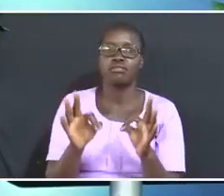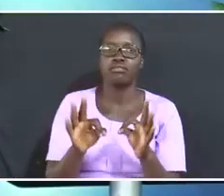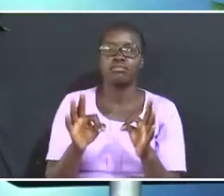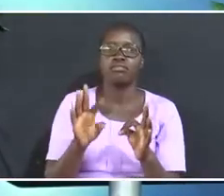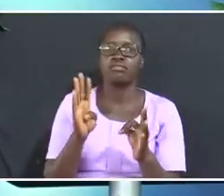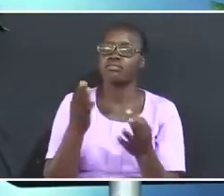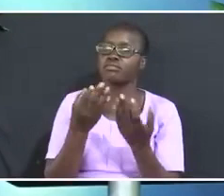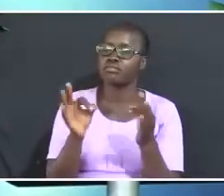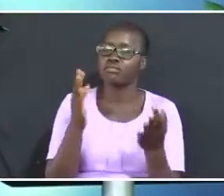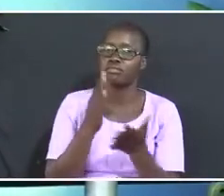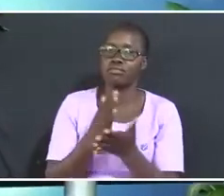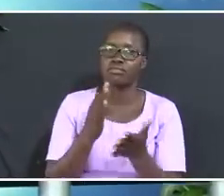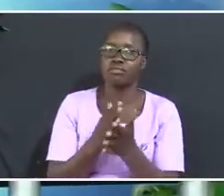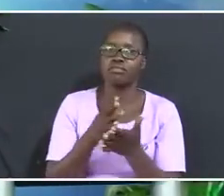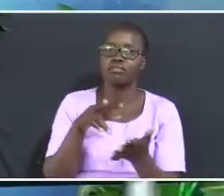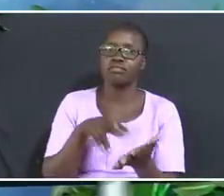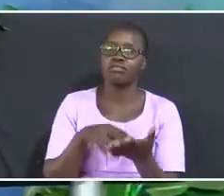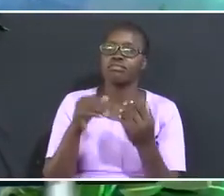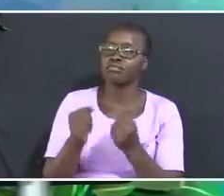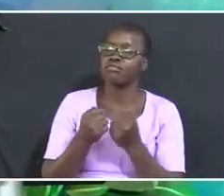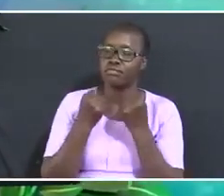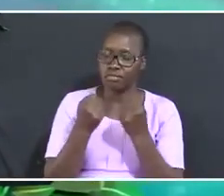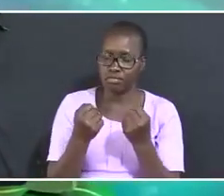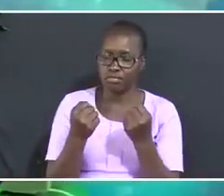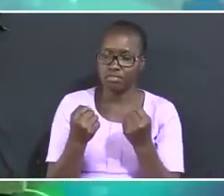free indeed and stand firm.